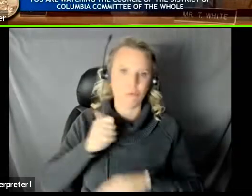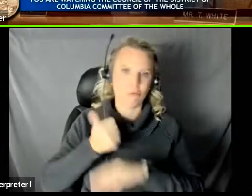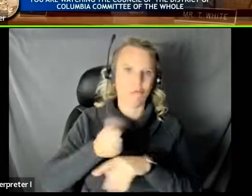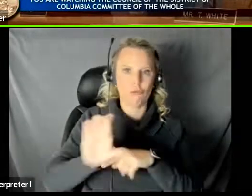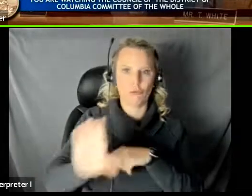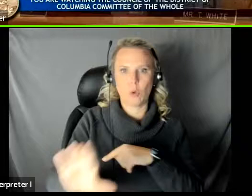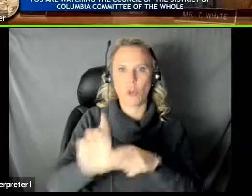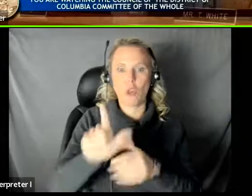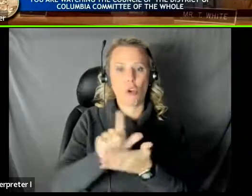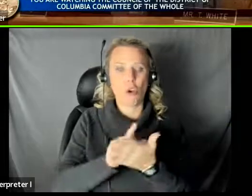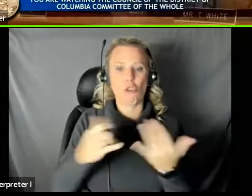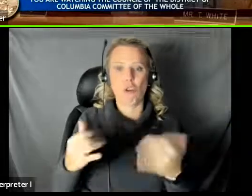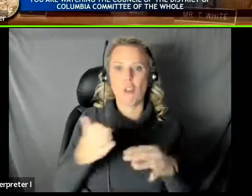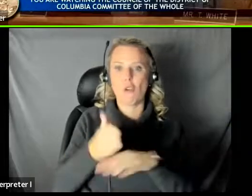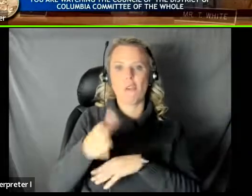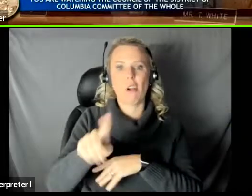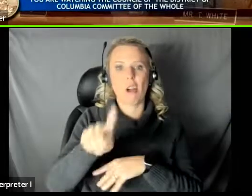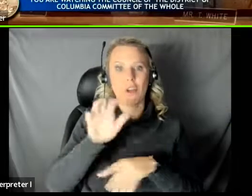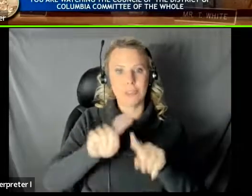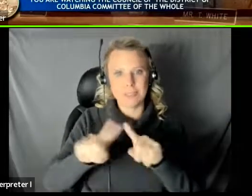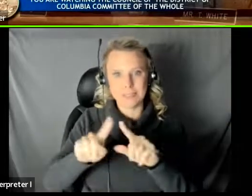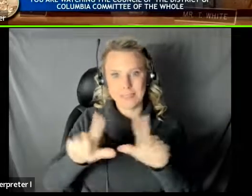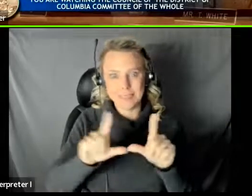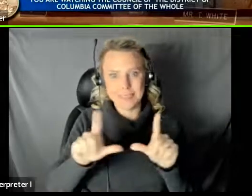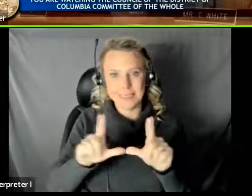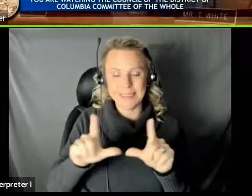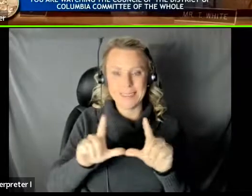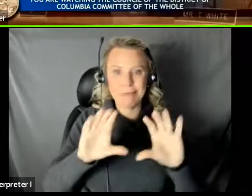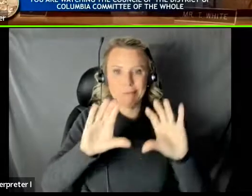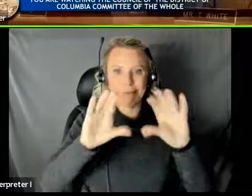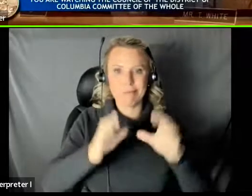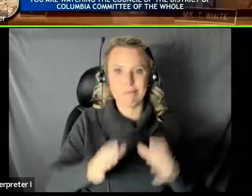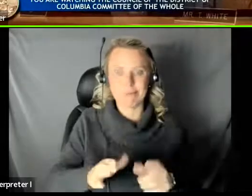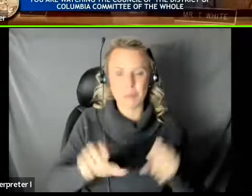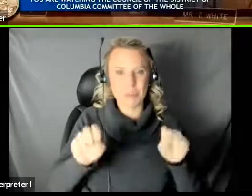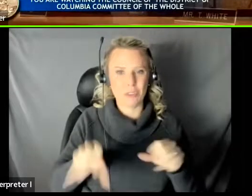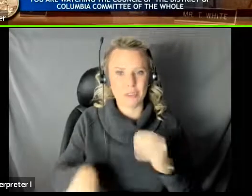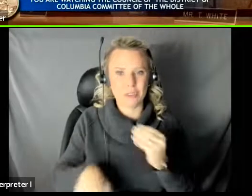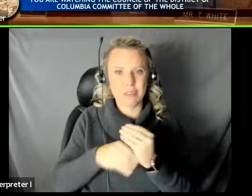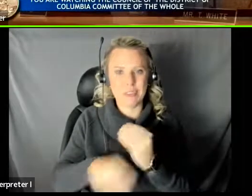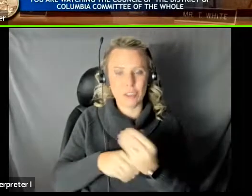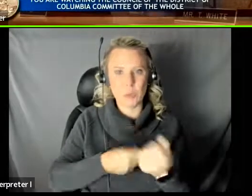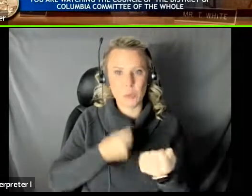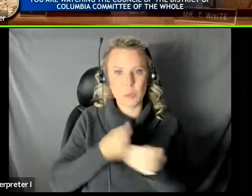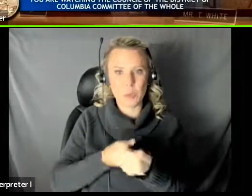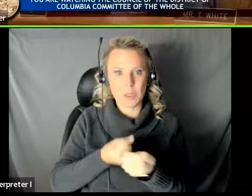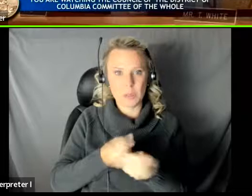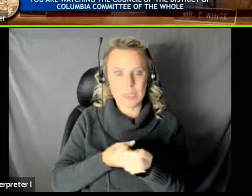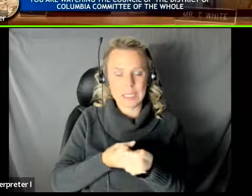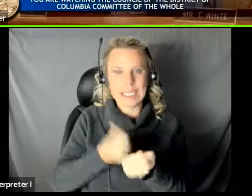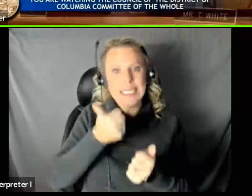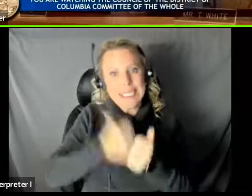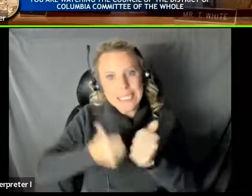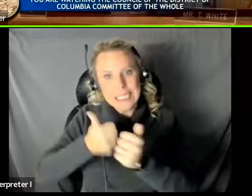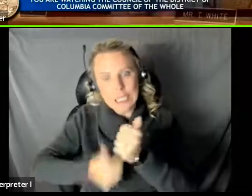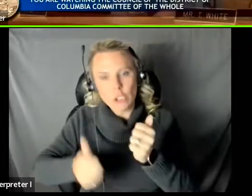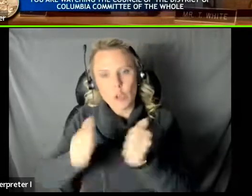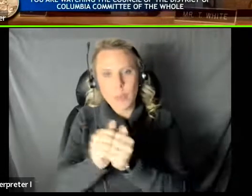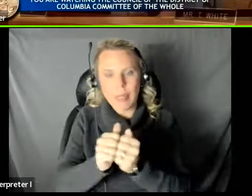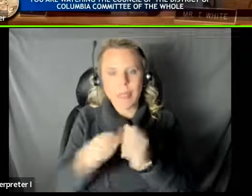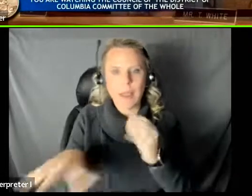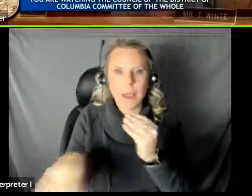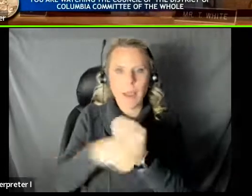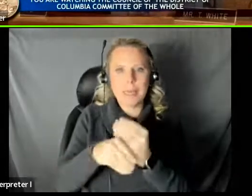over 100 licensing categories and the possibility of additional endorsements, each with accompanying